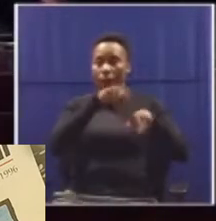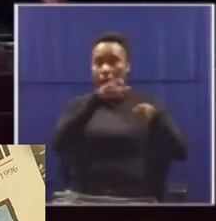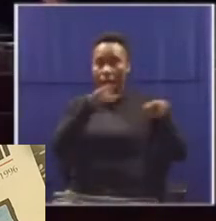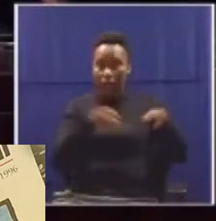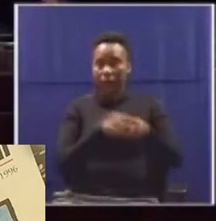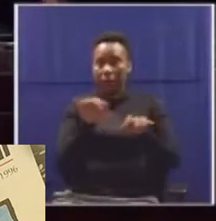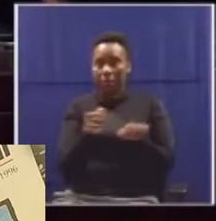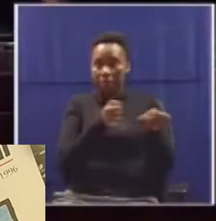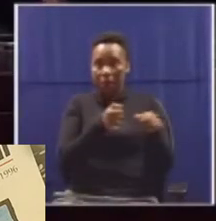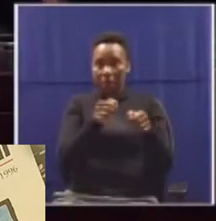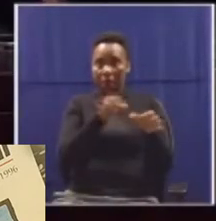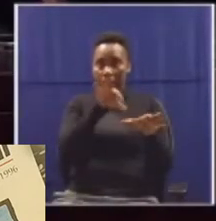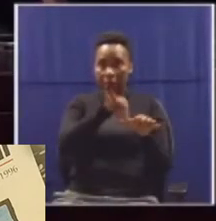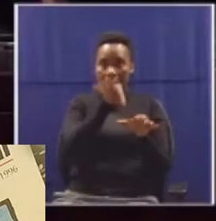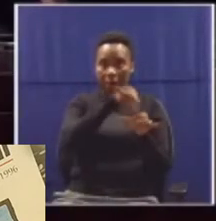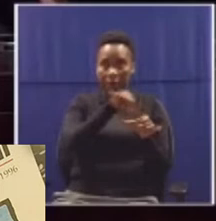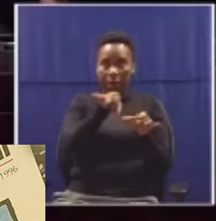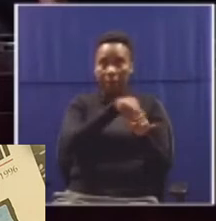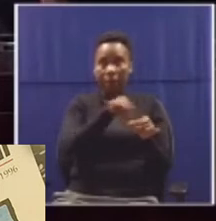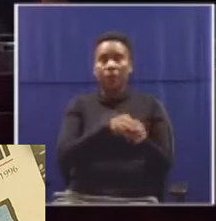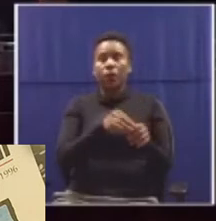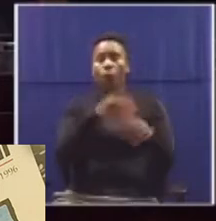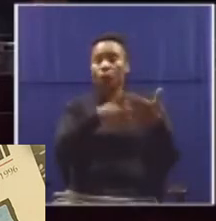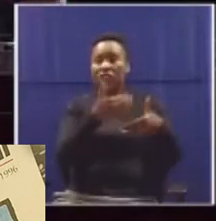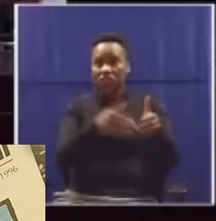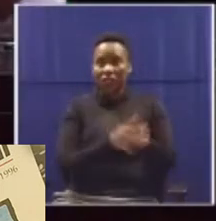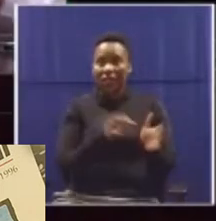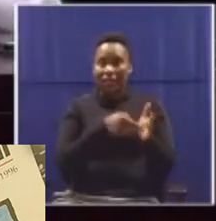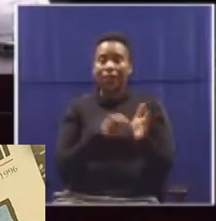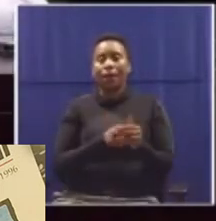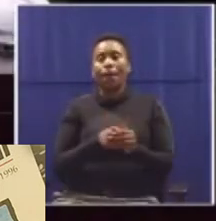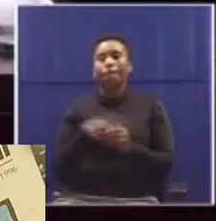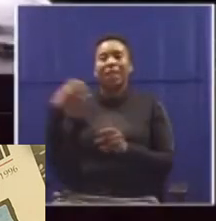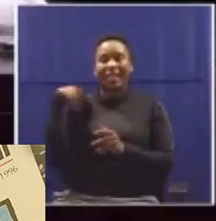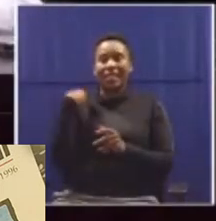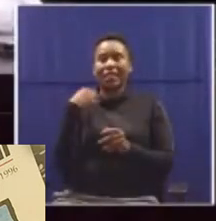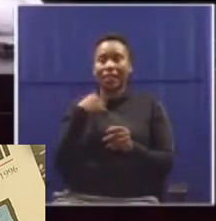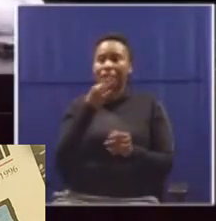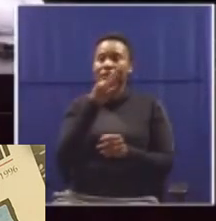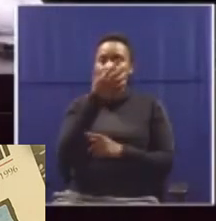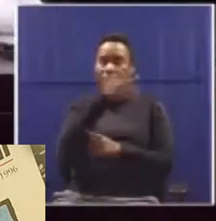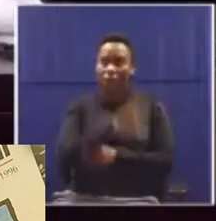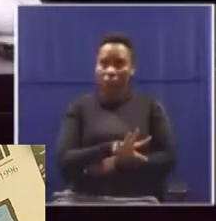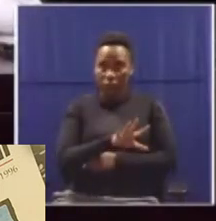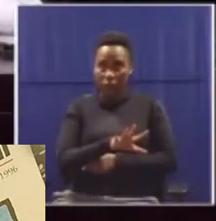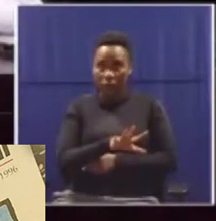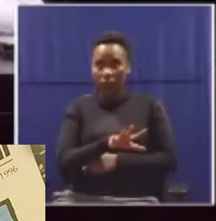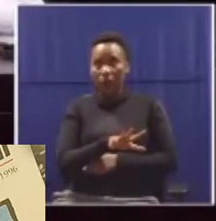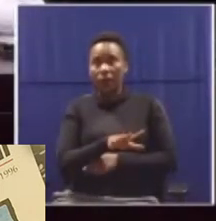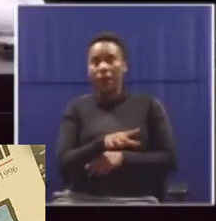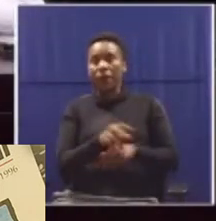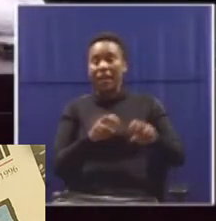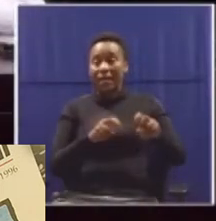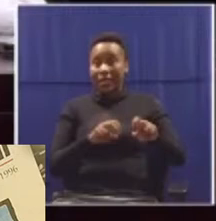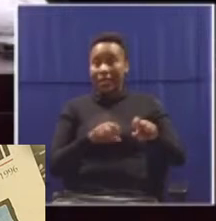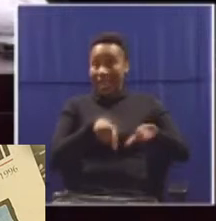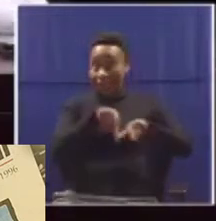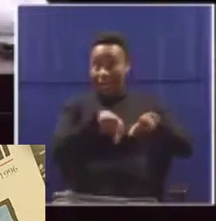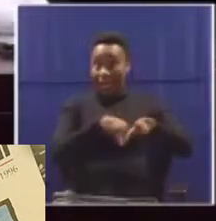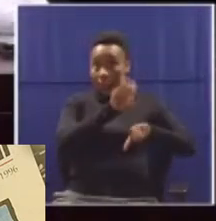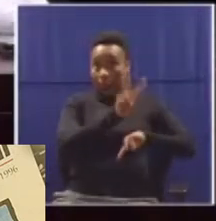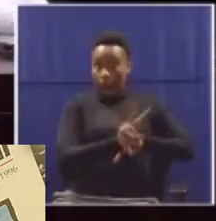in accordance with the procedure prescribed by the minister regulation true of the regulations